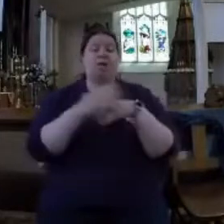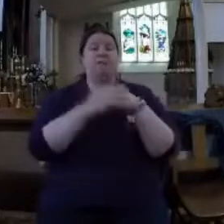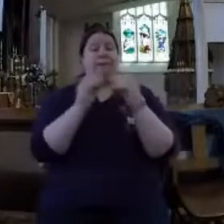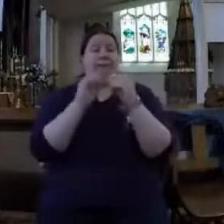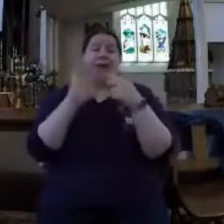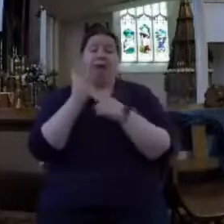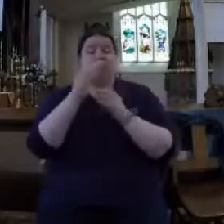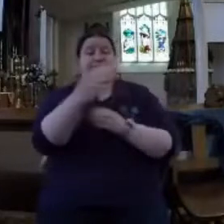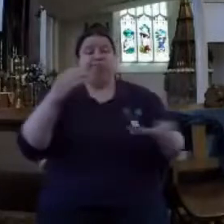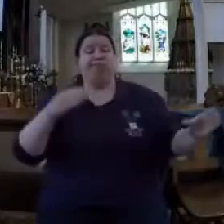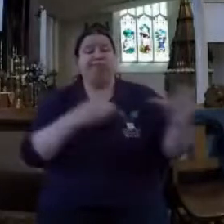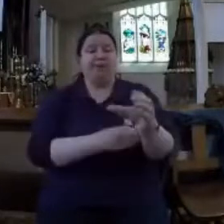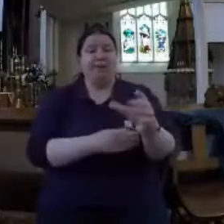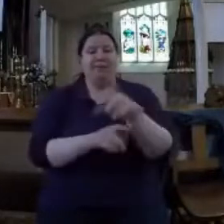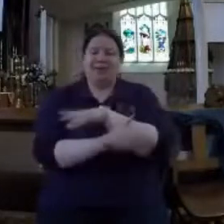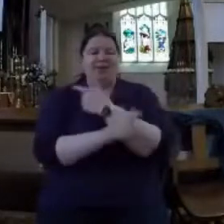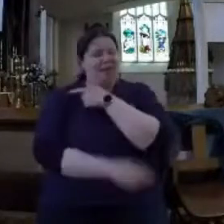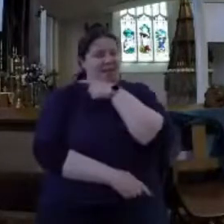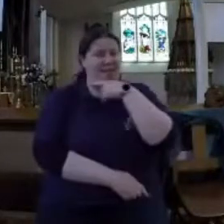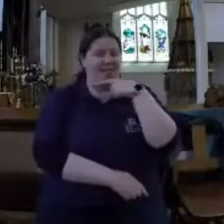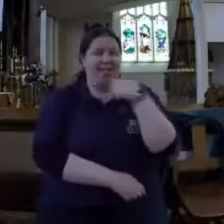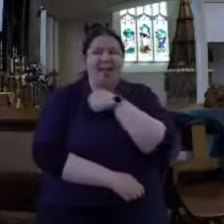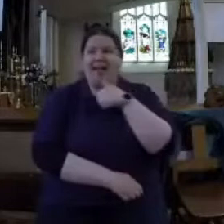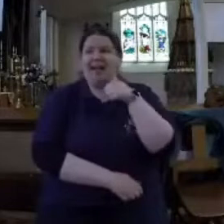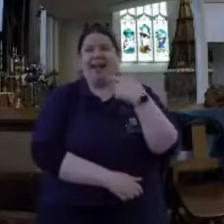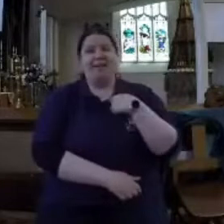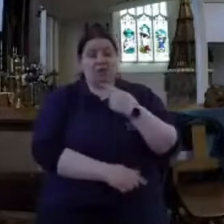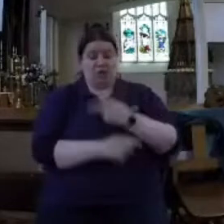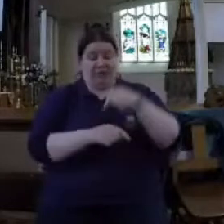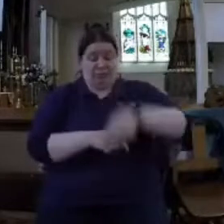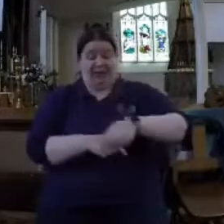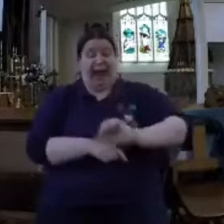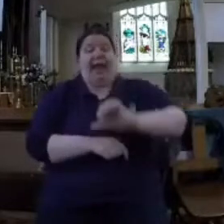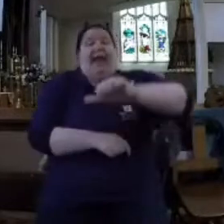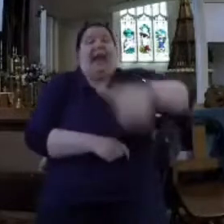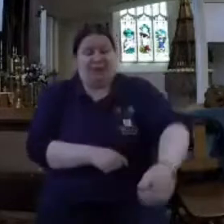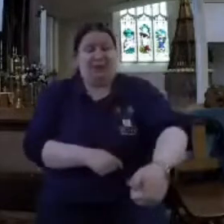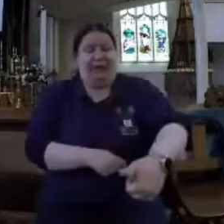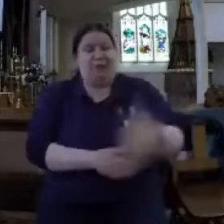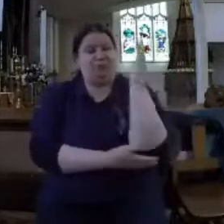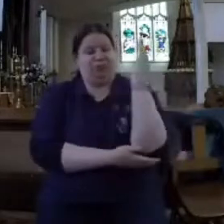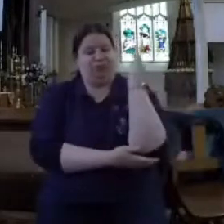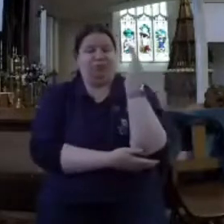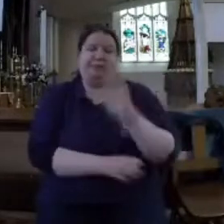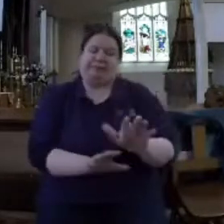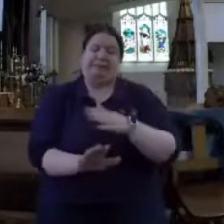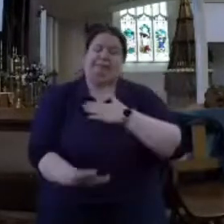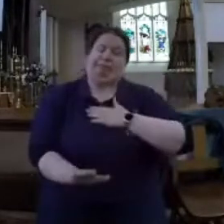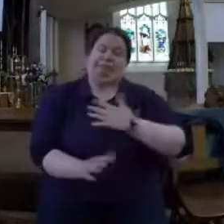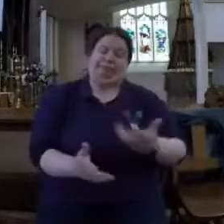But you're in for a treat because I've got 2 weeks in a row now, so you'll have to bear